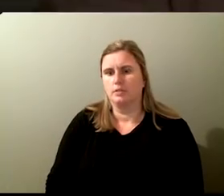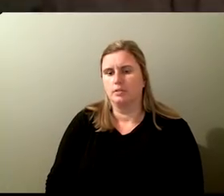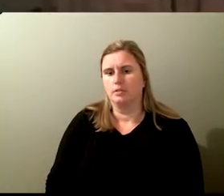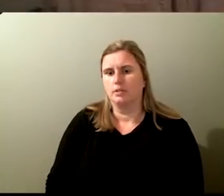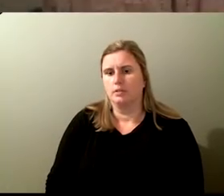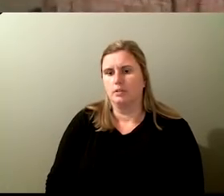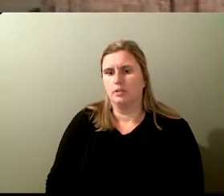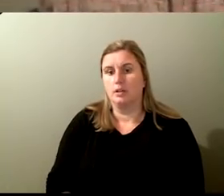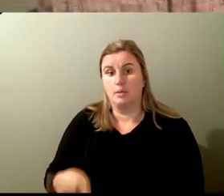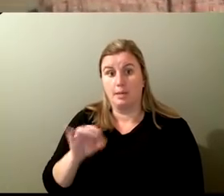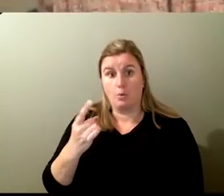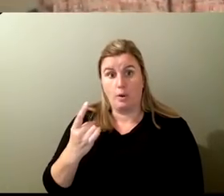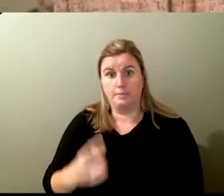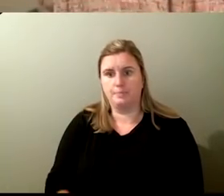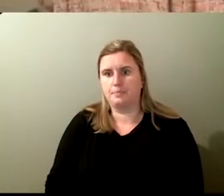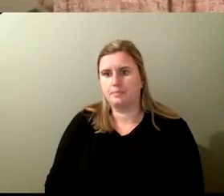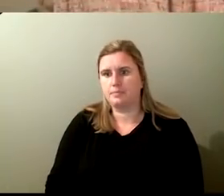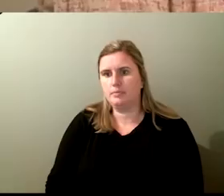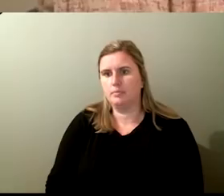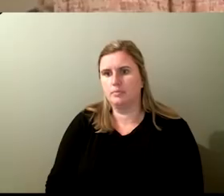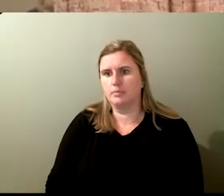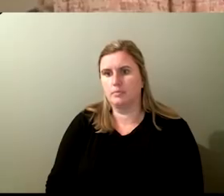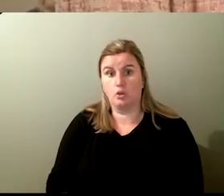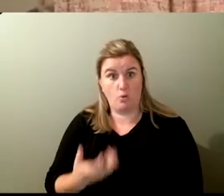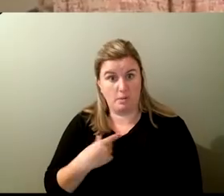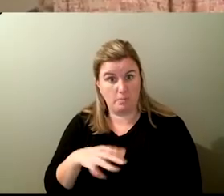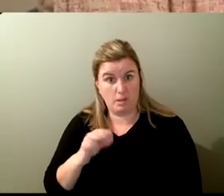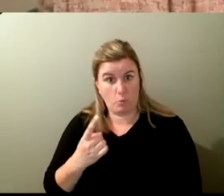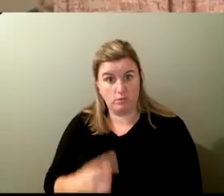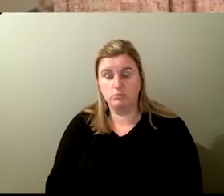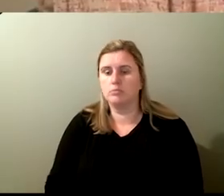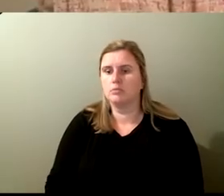Pick one. Okay, so you just want me to pick one?